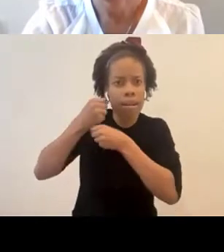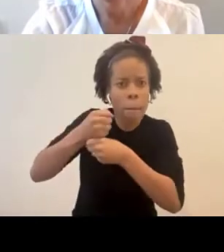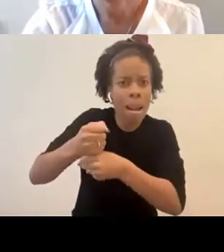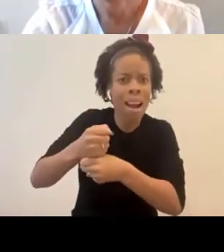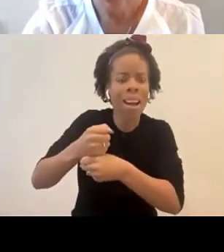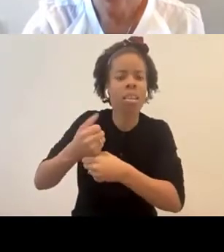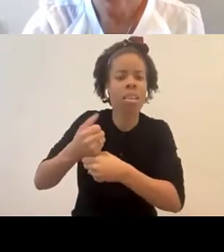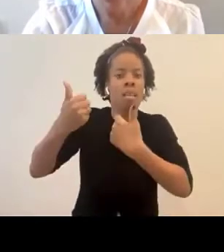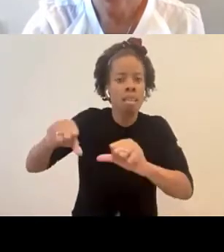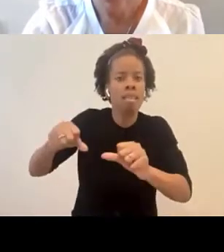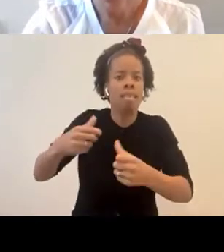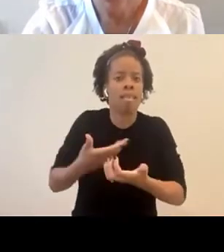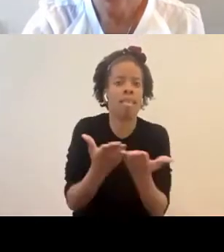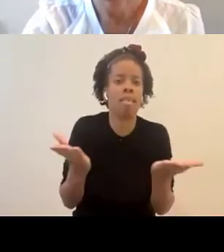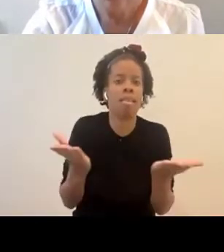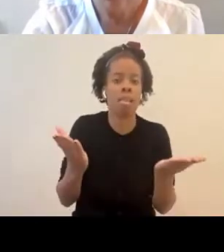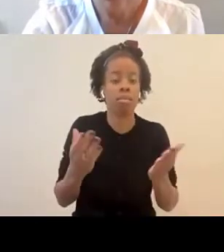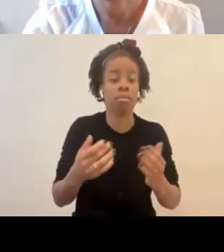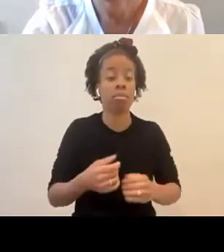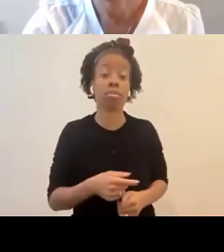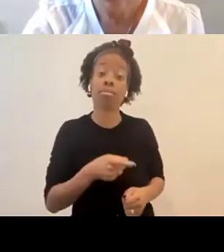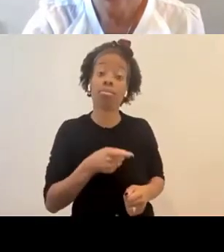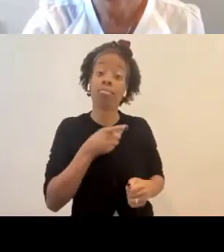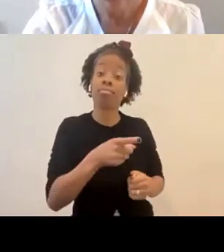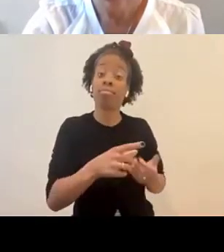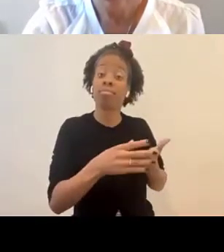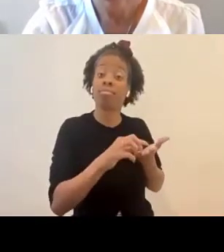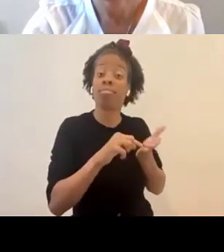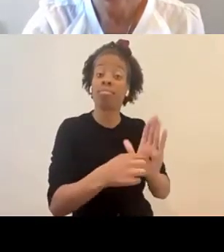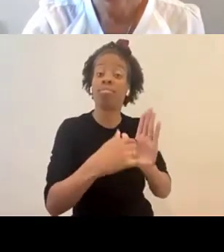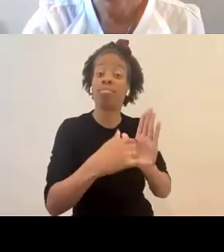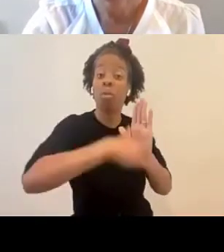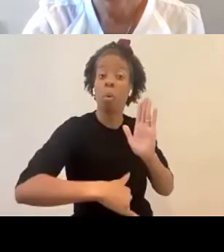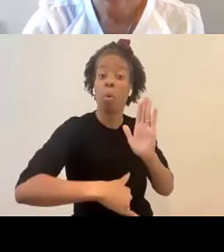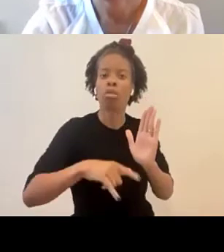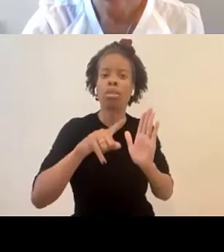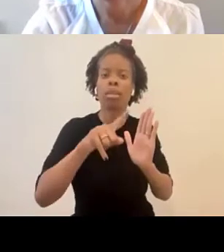co-author of IIED's report, Discomfort to Discovery,